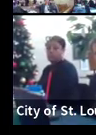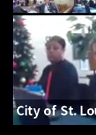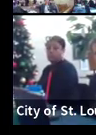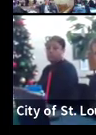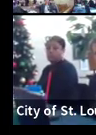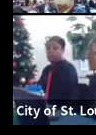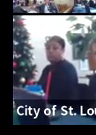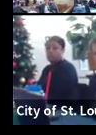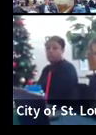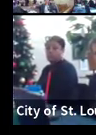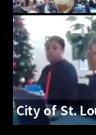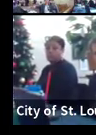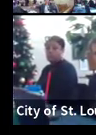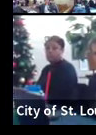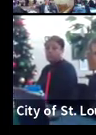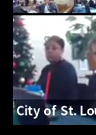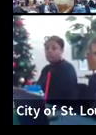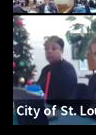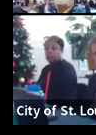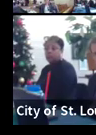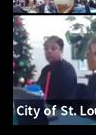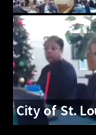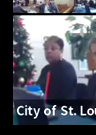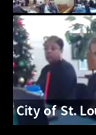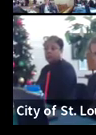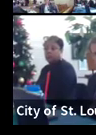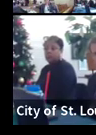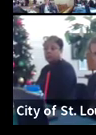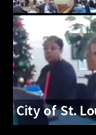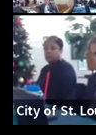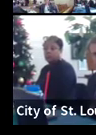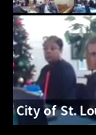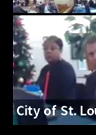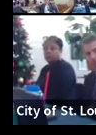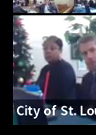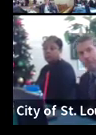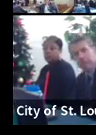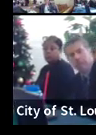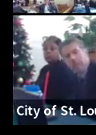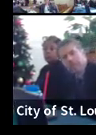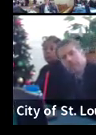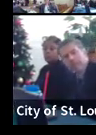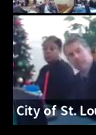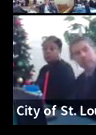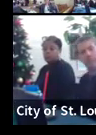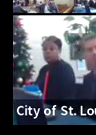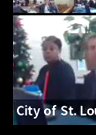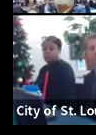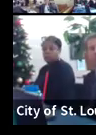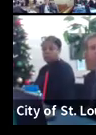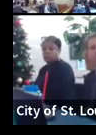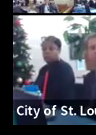those things are things that I look at when the developer comes up and says, hey, I want to do this. And I'm like, nah, I don't want to be in that neighborhood just told us they don't want